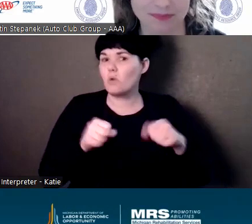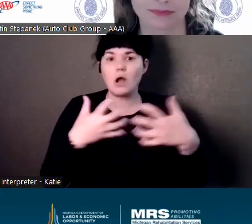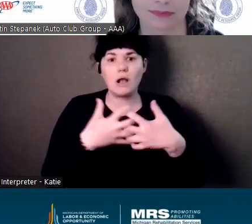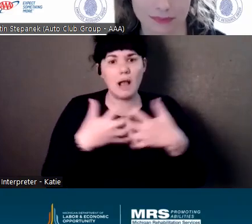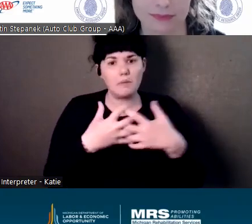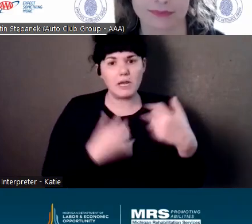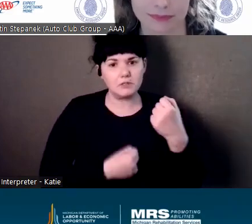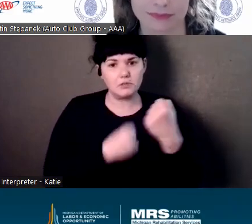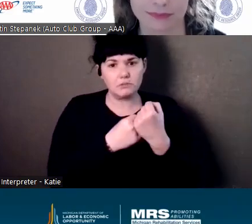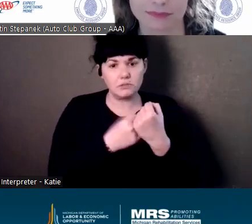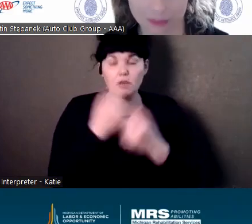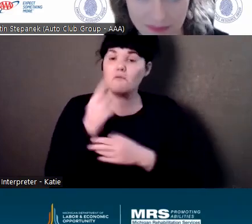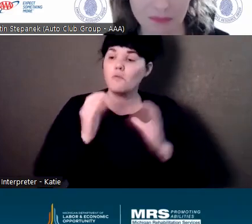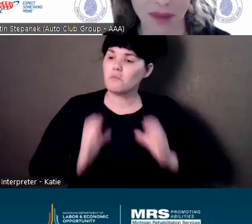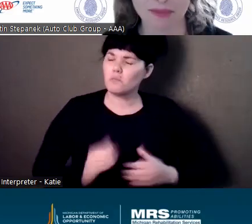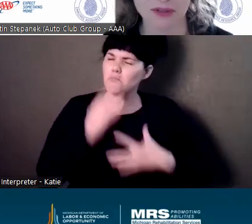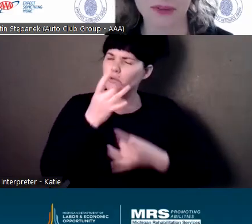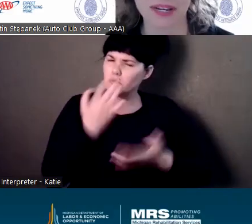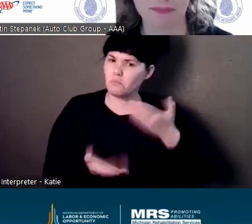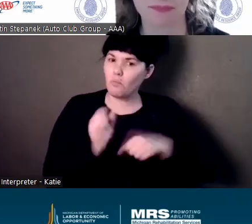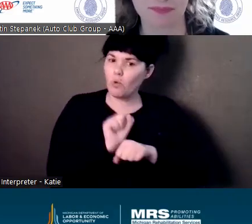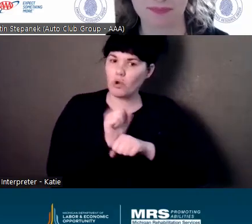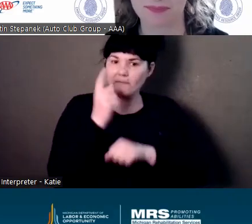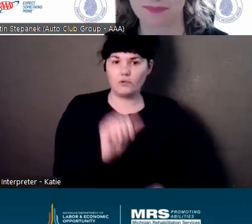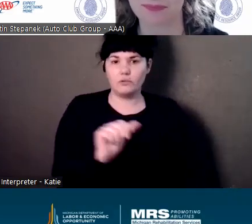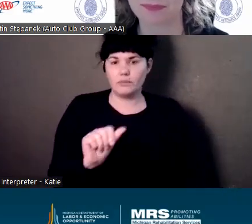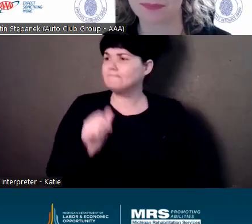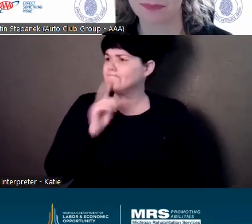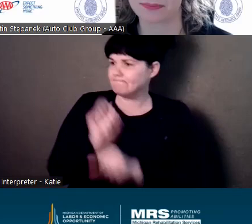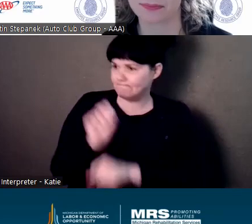in working for AAA? Absolutely.